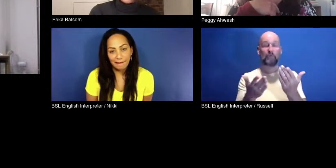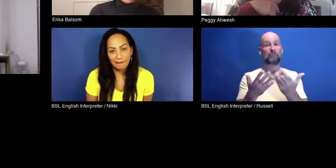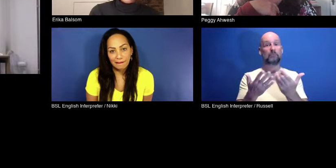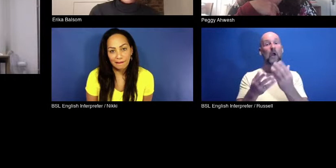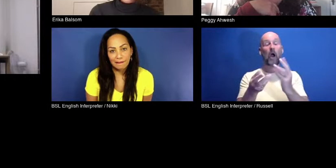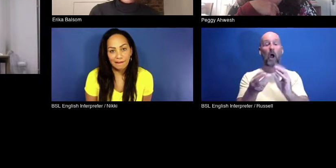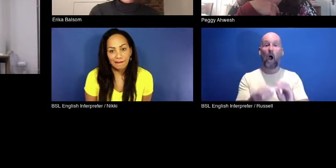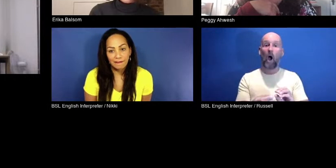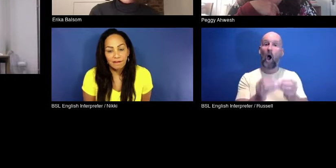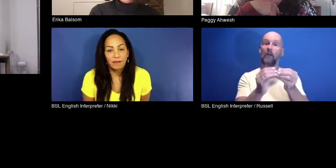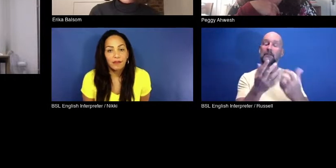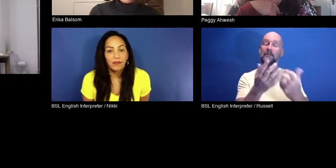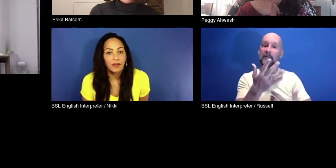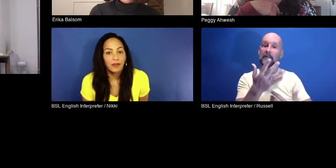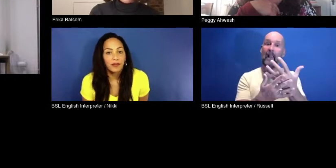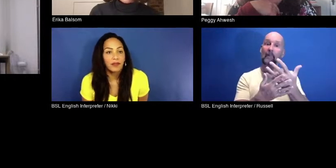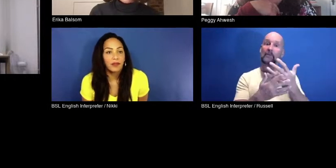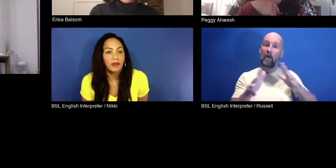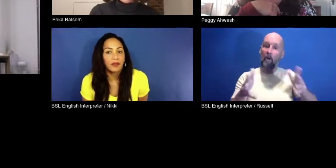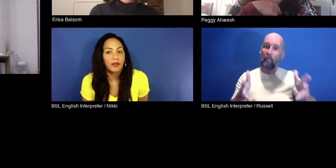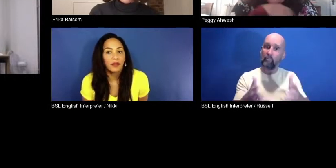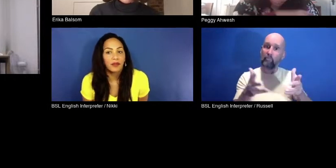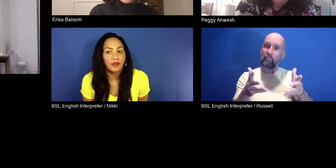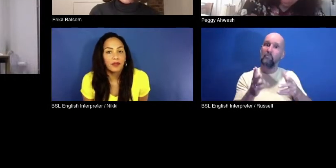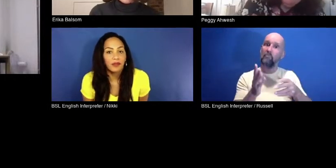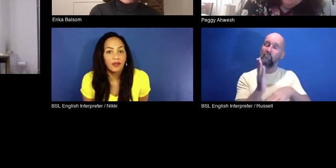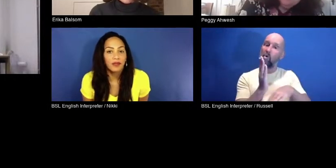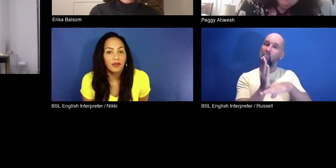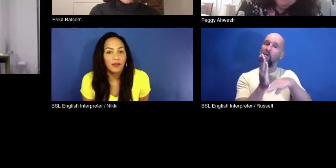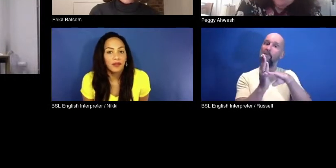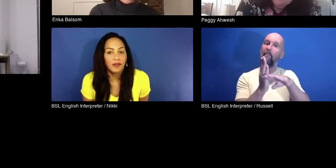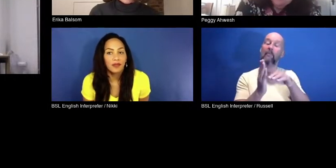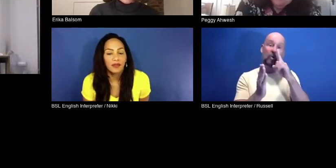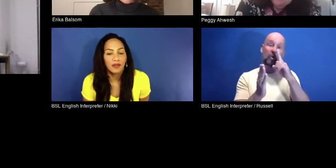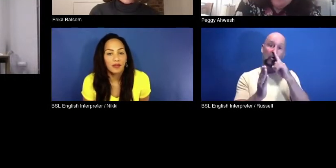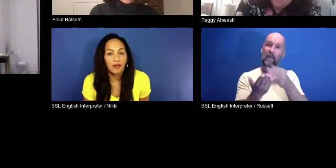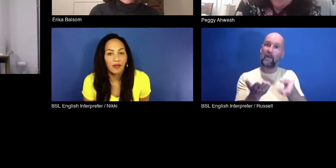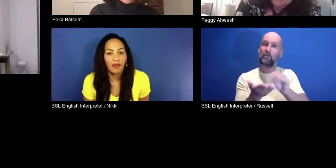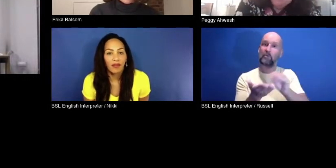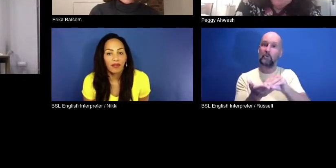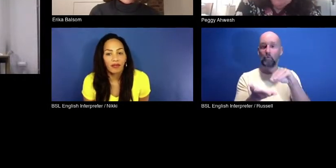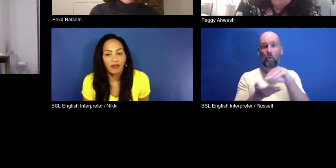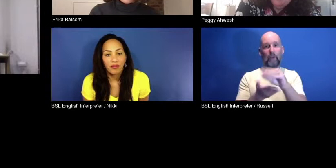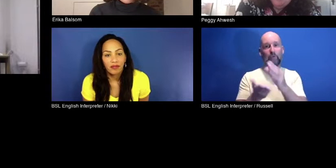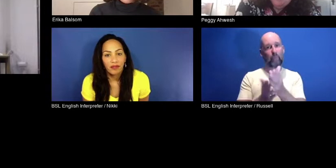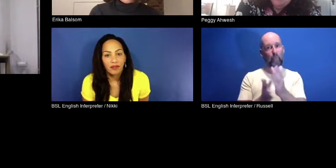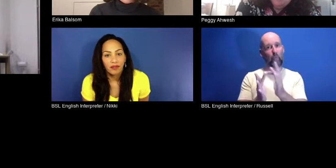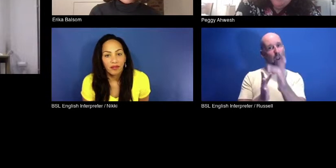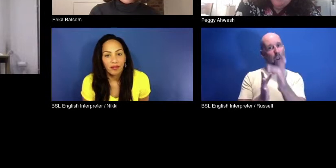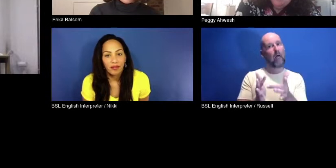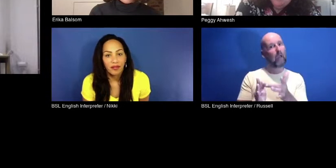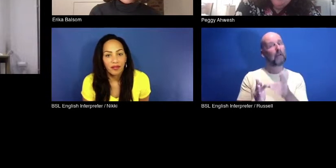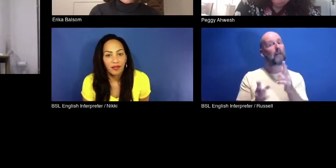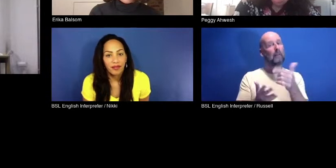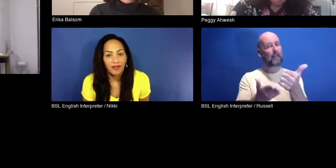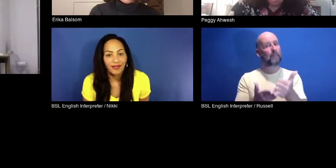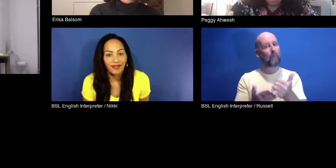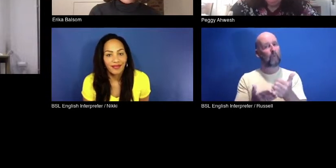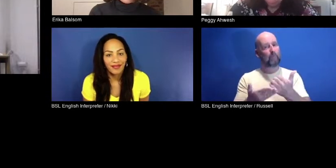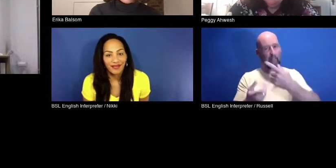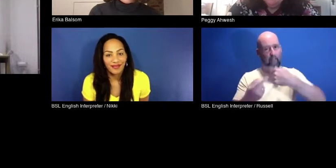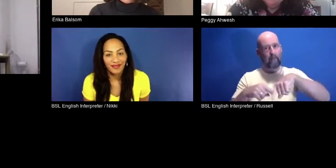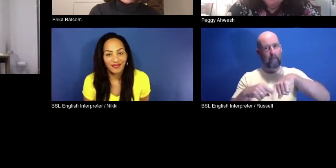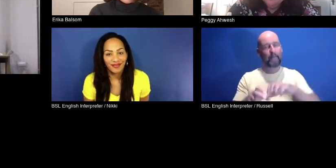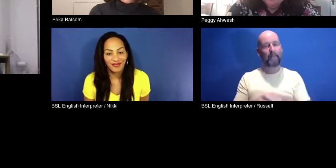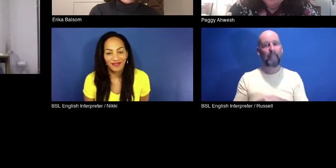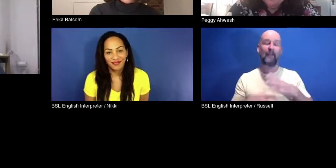and our community of artists here, please consider making a donation online. Your support really means a lot and makes a big difference. And I just